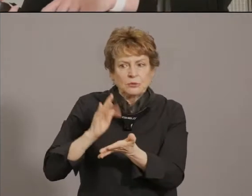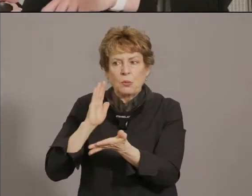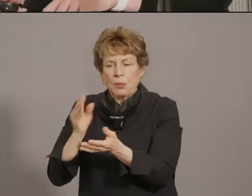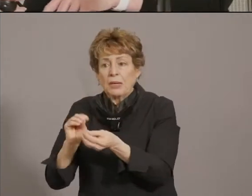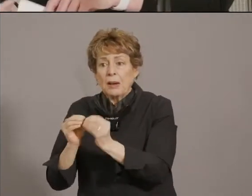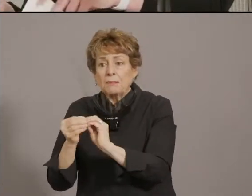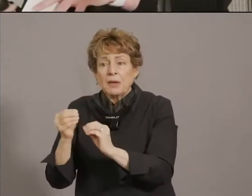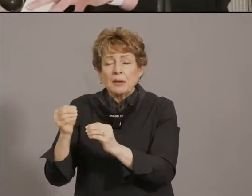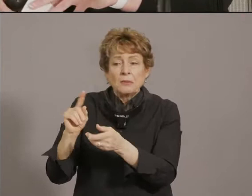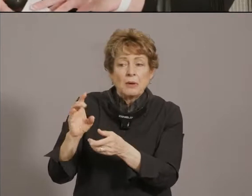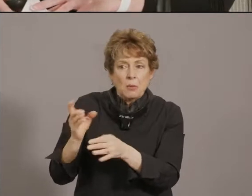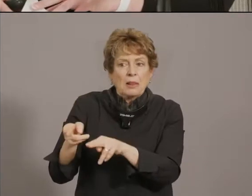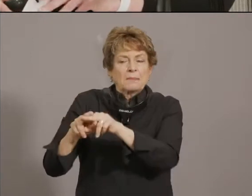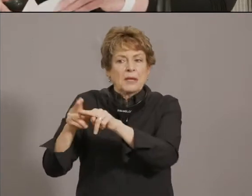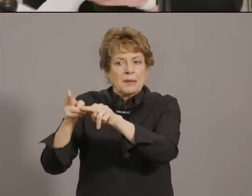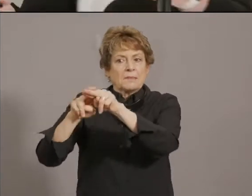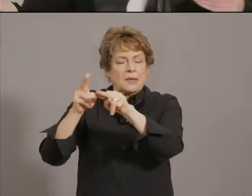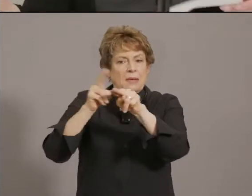well.